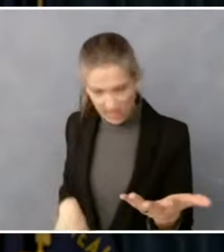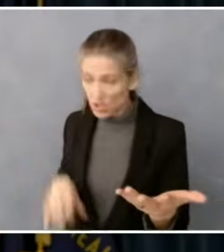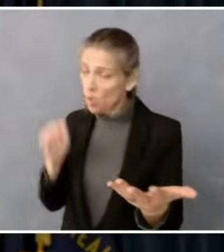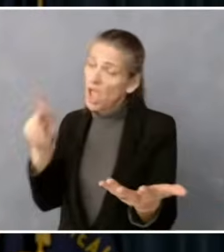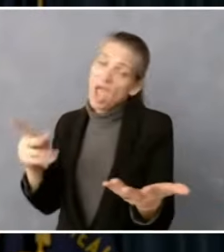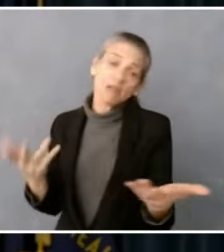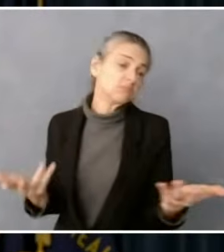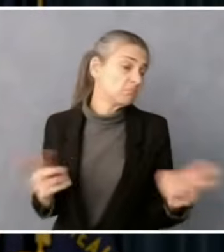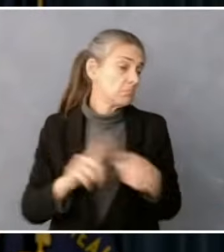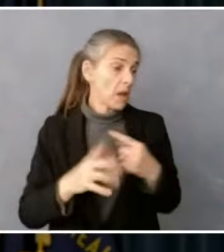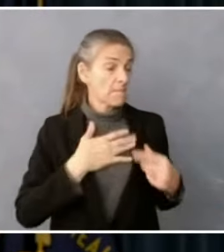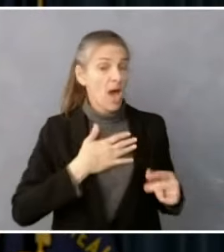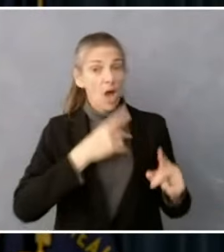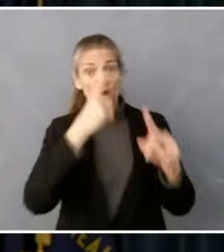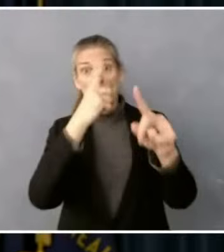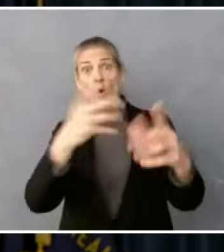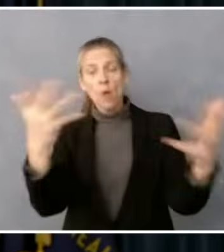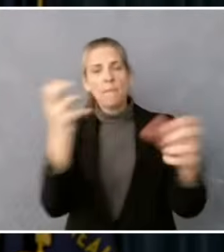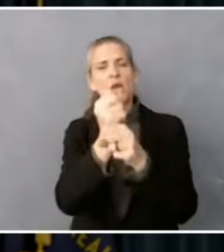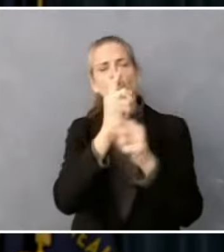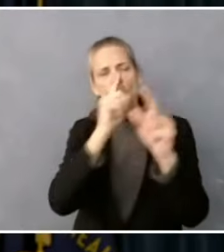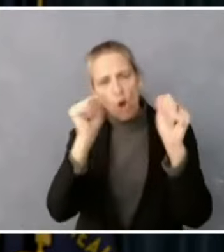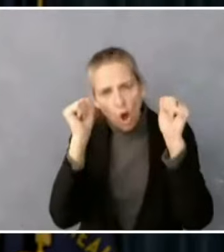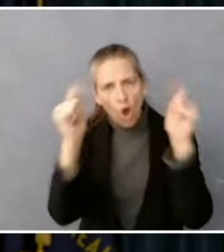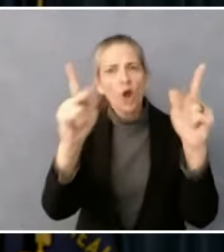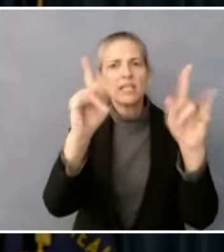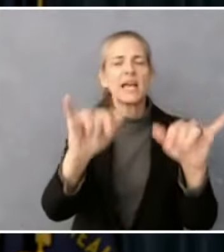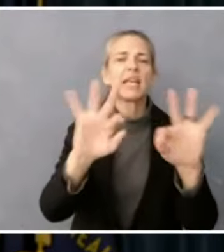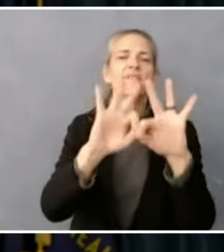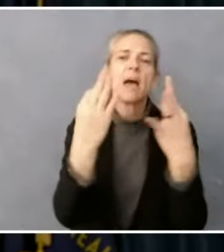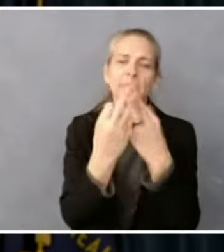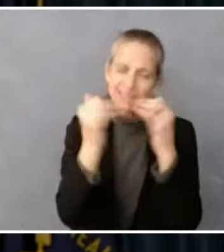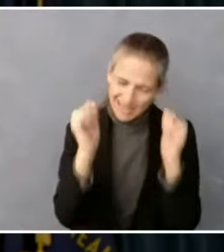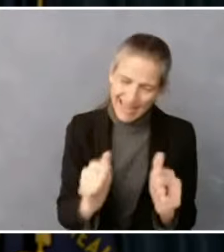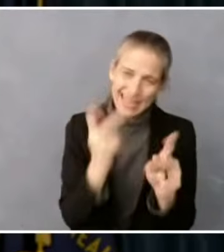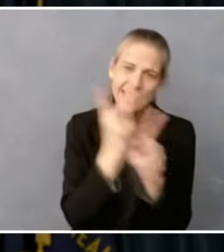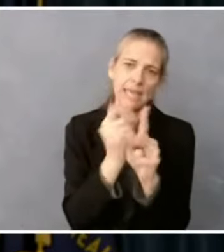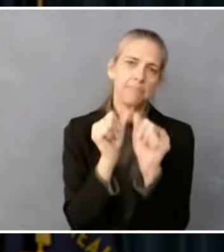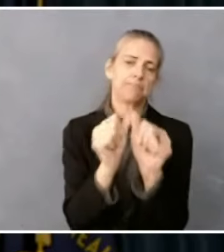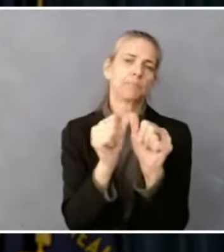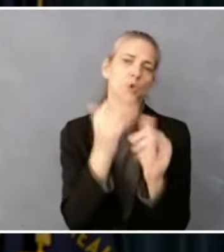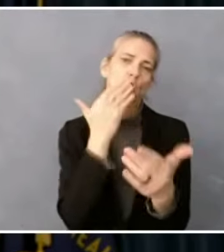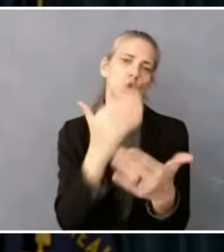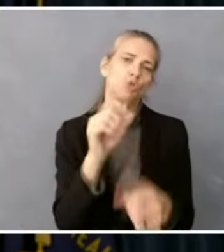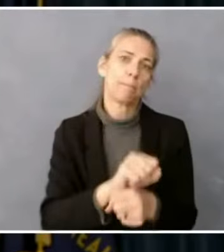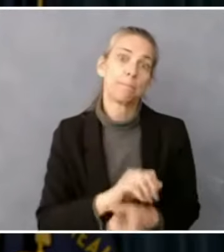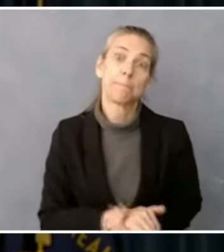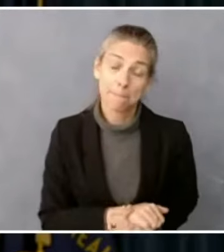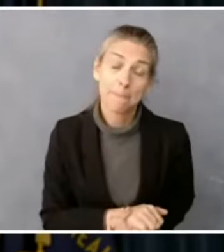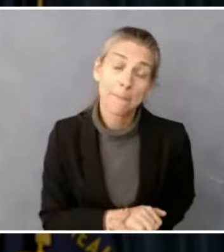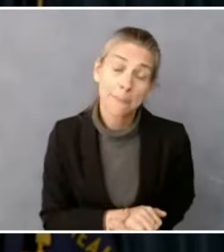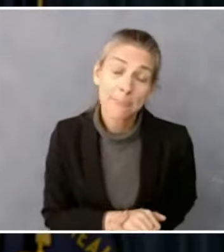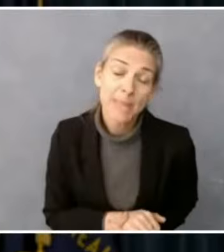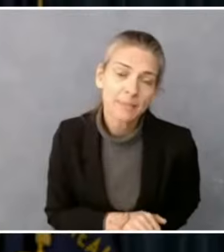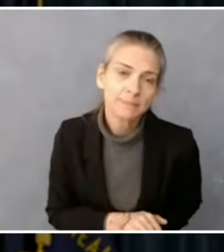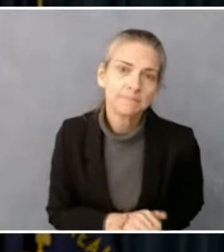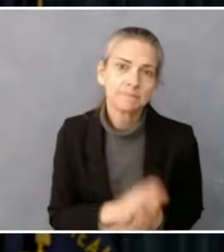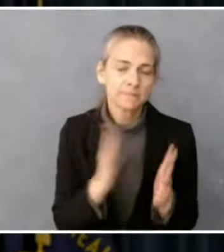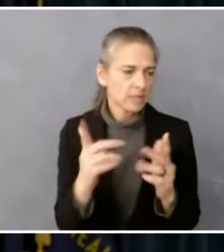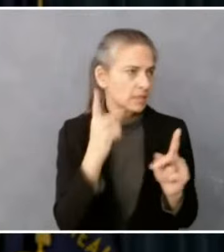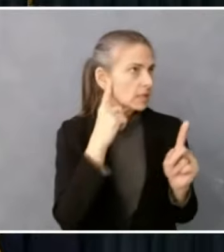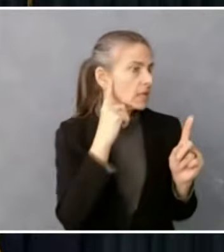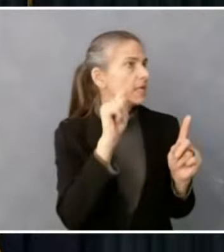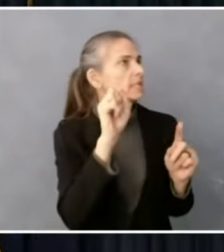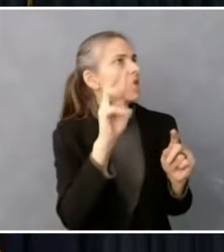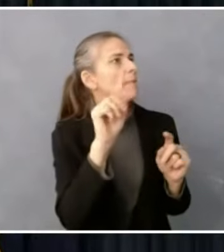But my main goal is to make sure all of our Kentucky families can continue in good employment. All right, on the line we got Tom